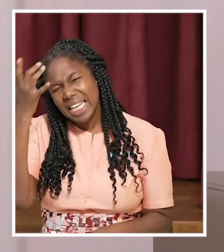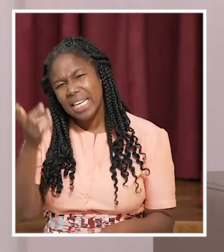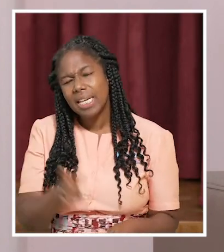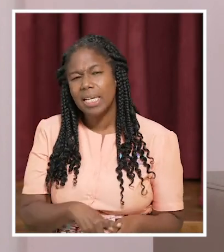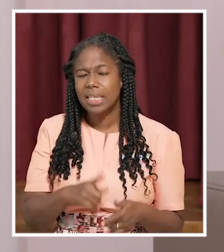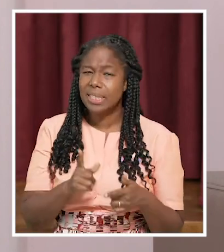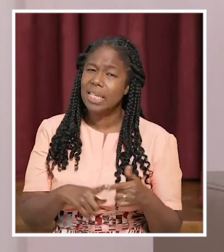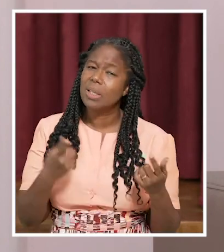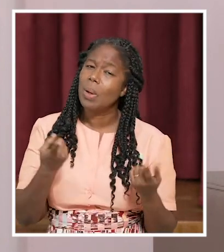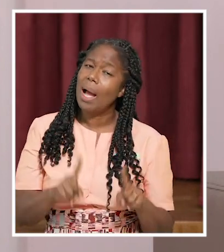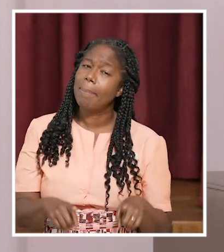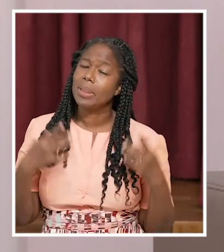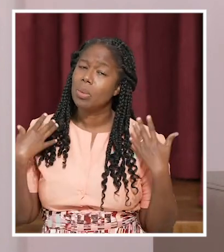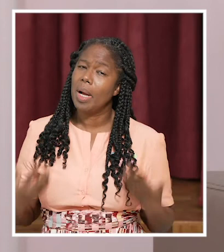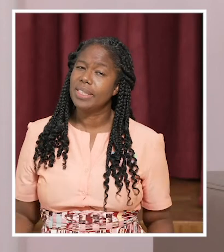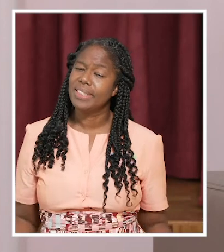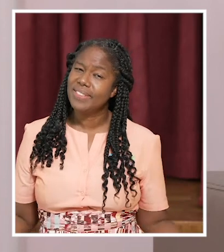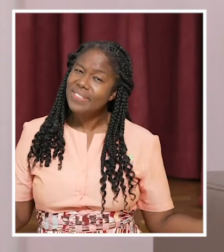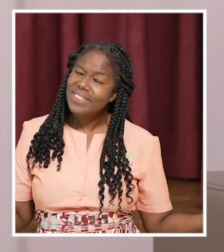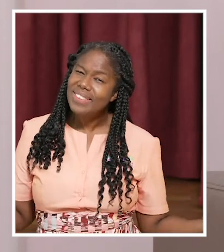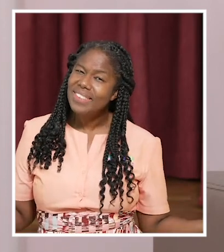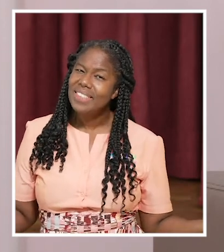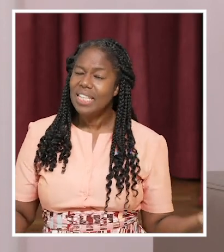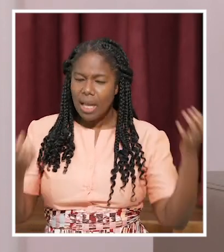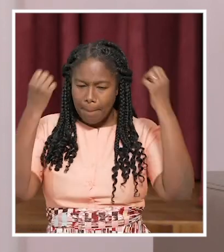a chemical that the brain releases. We